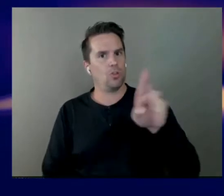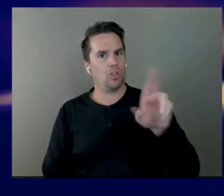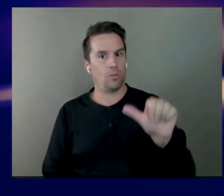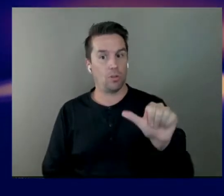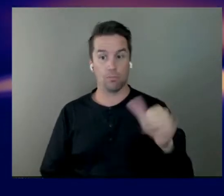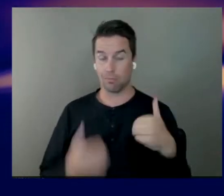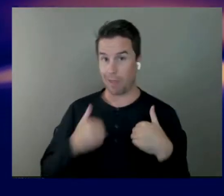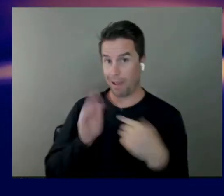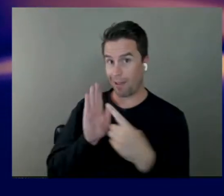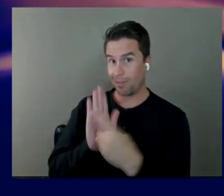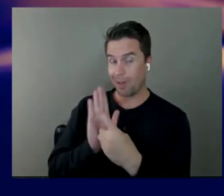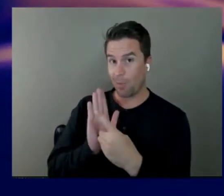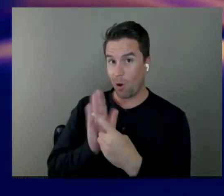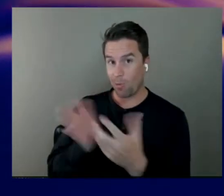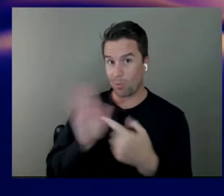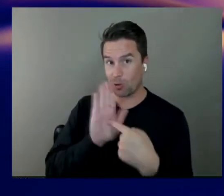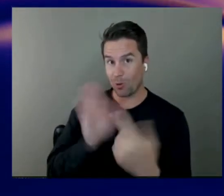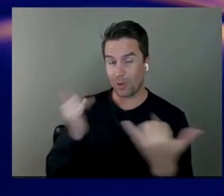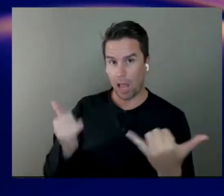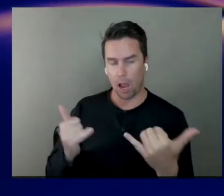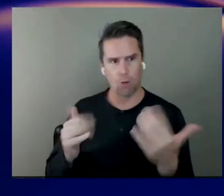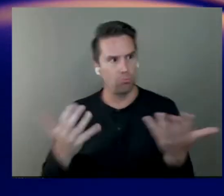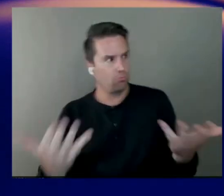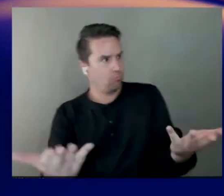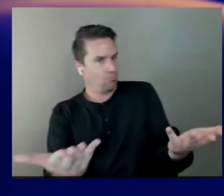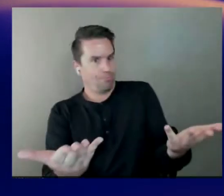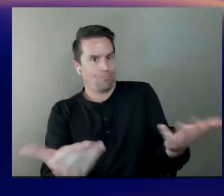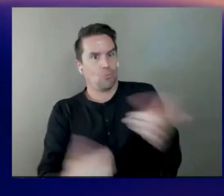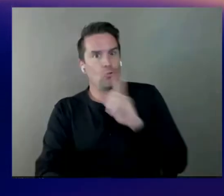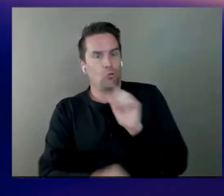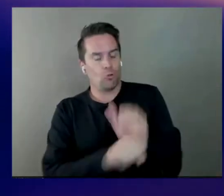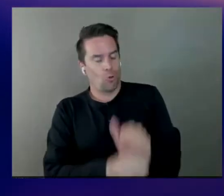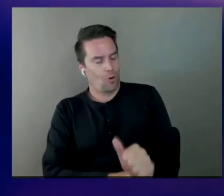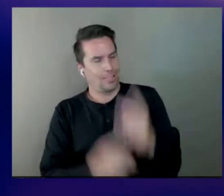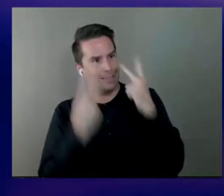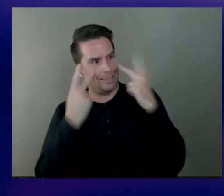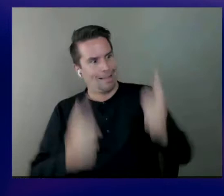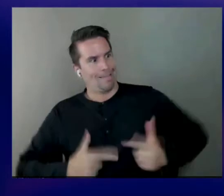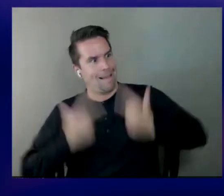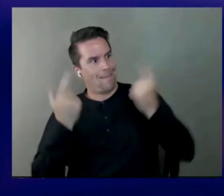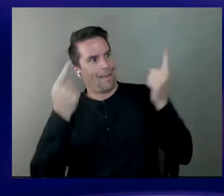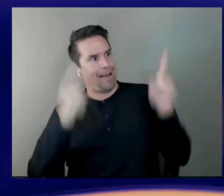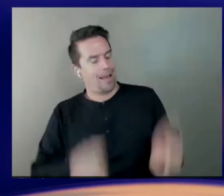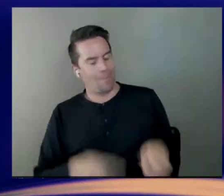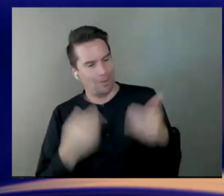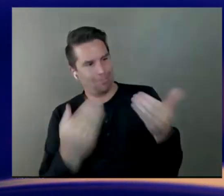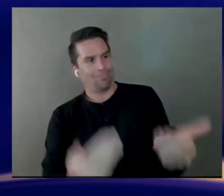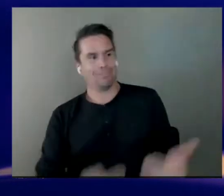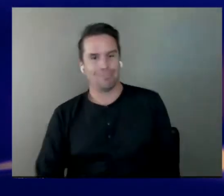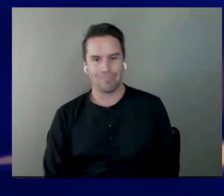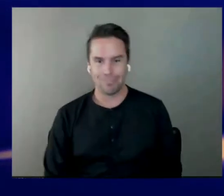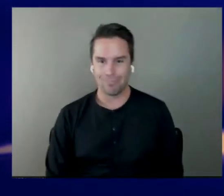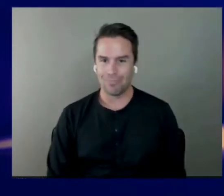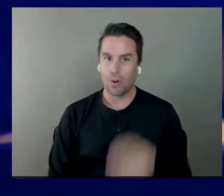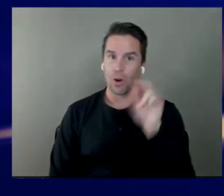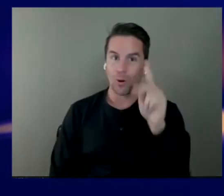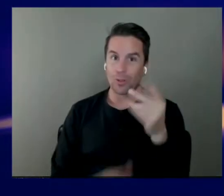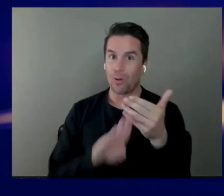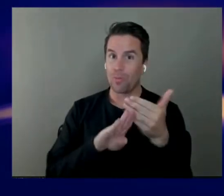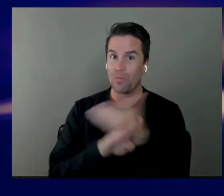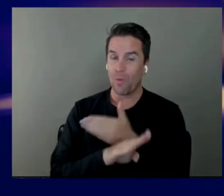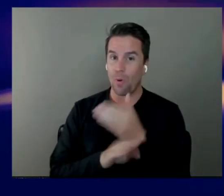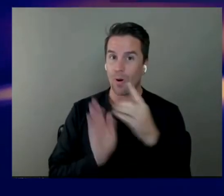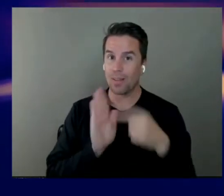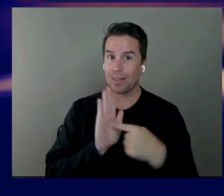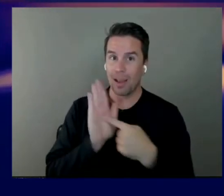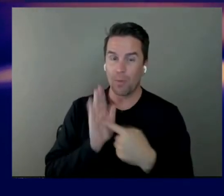demo now, or should I? Actually, yeah, I'd rather see it go in that might person. explain it a little better. So just before the demo, I do want to